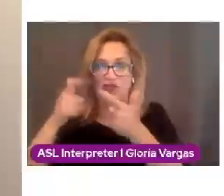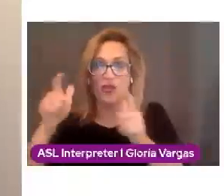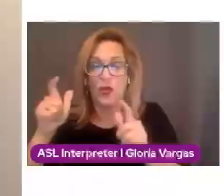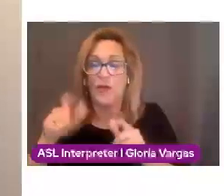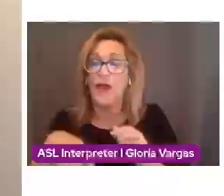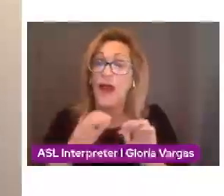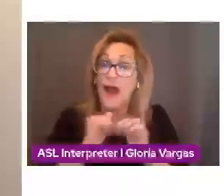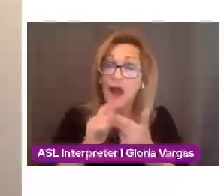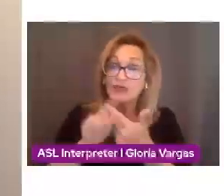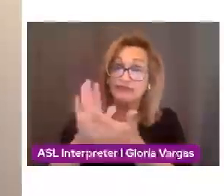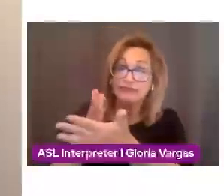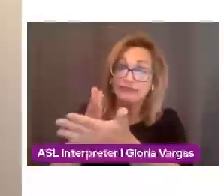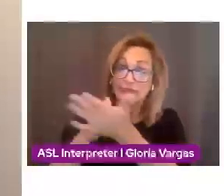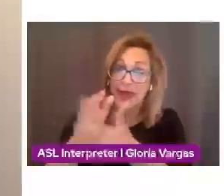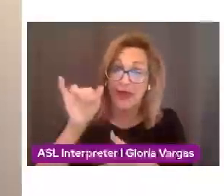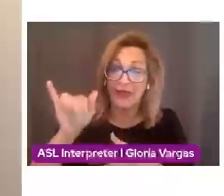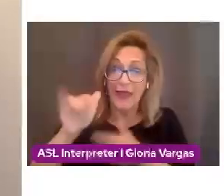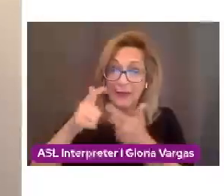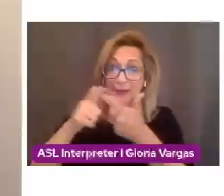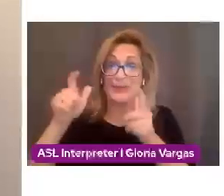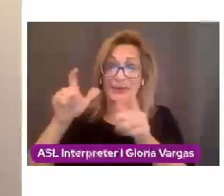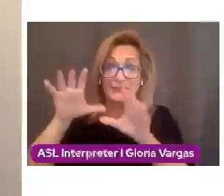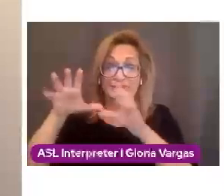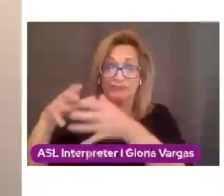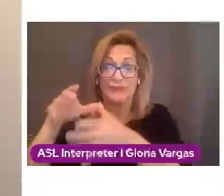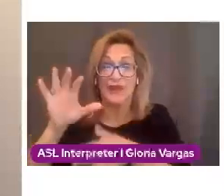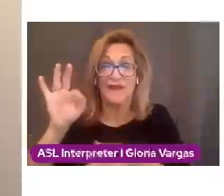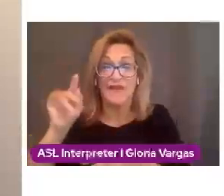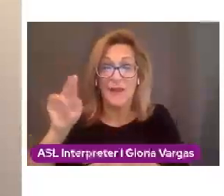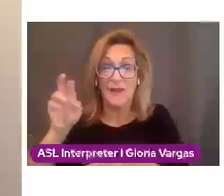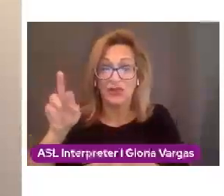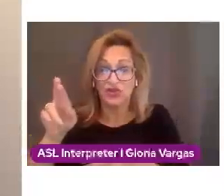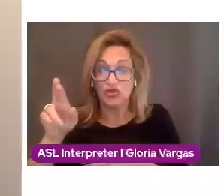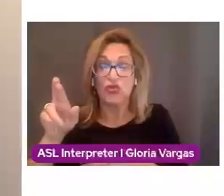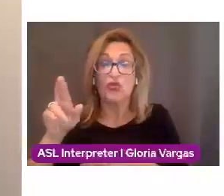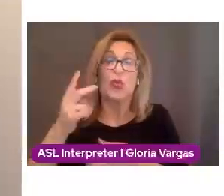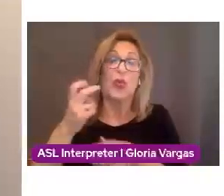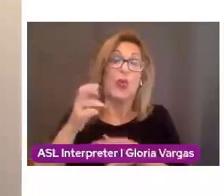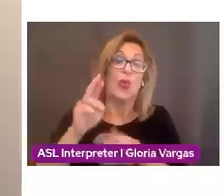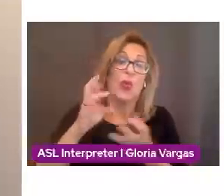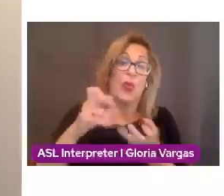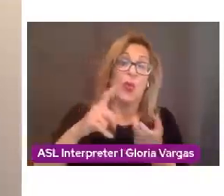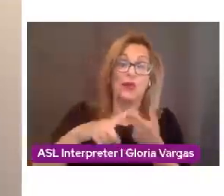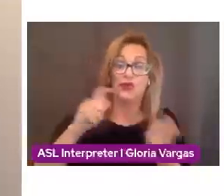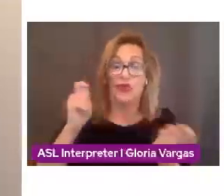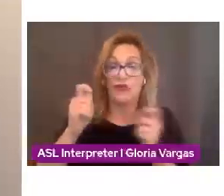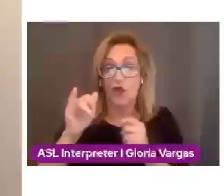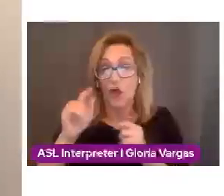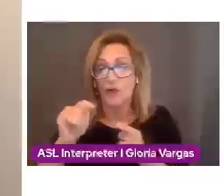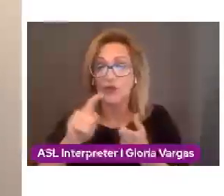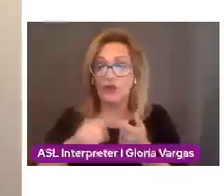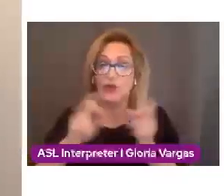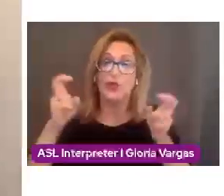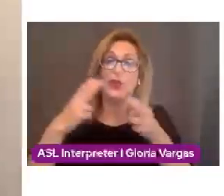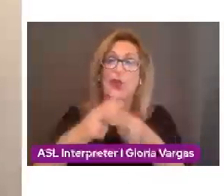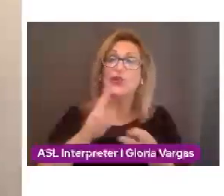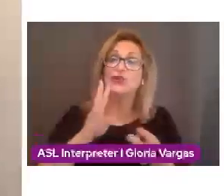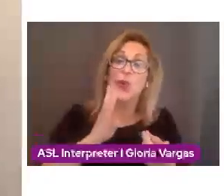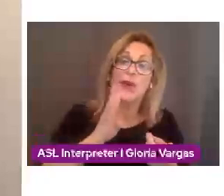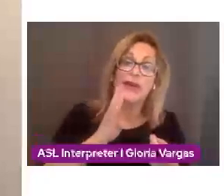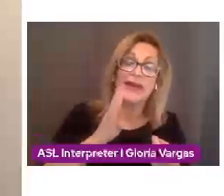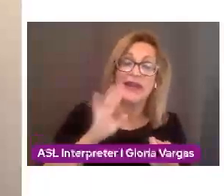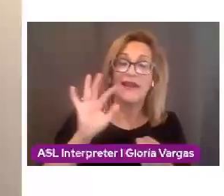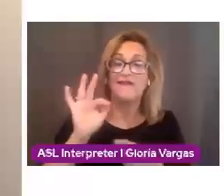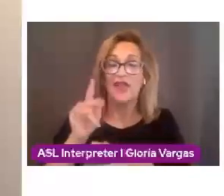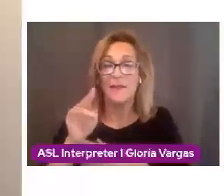or, hey, if they want to reform it to a talking filibuster or a standing filibuster, that's a conversation we can have